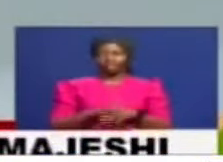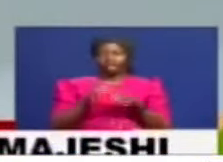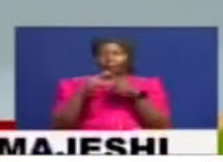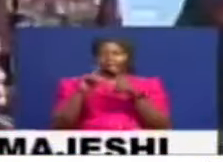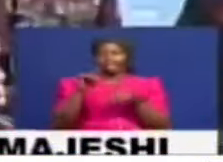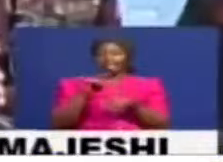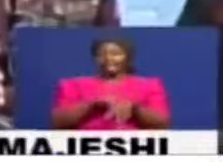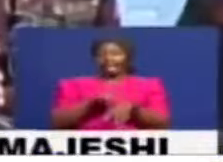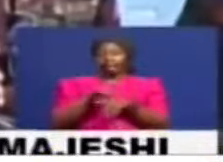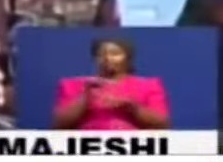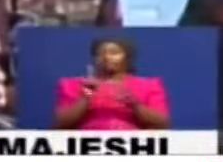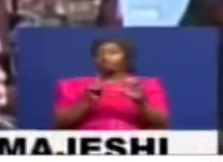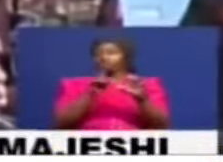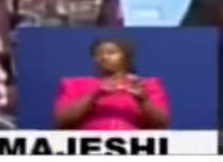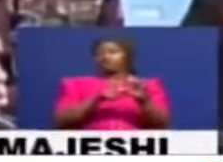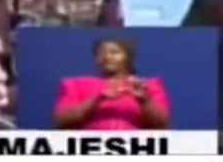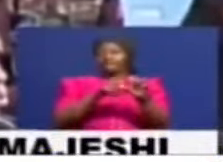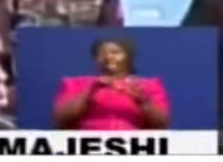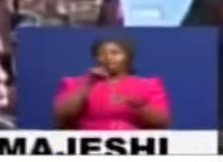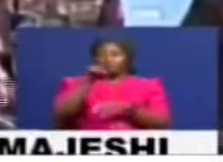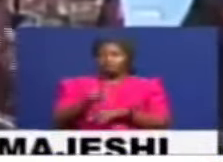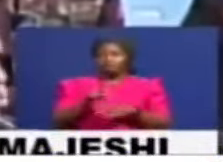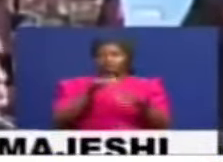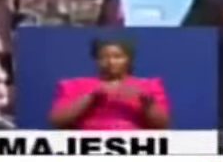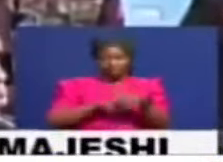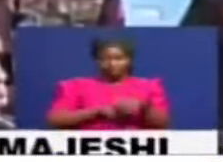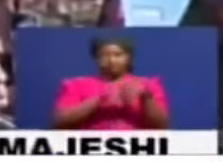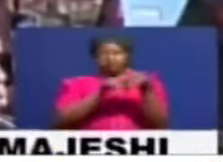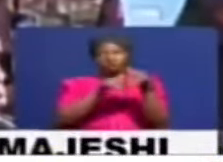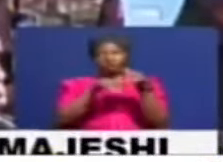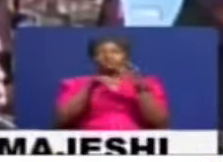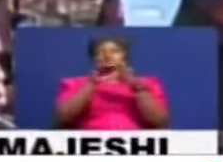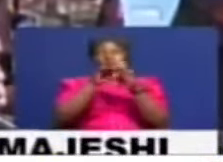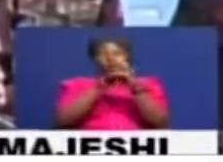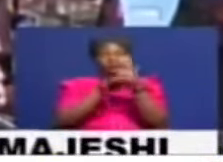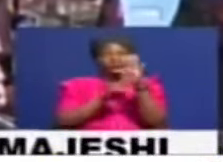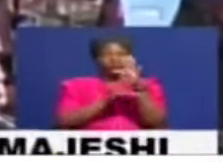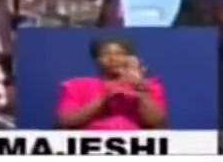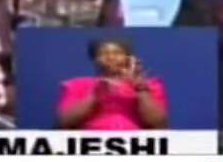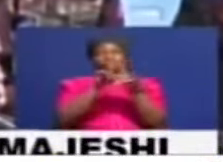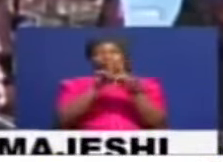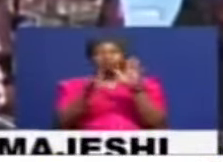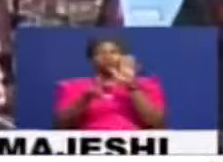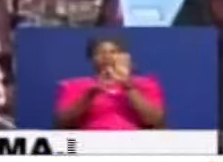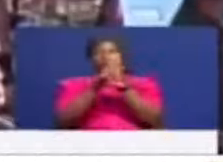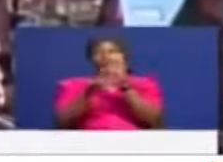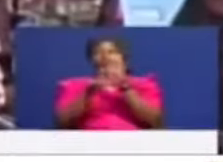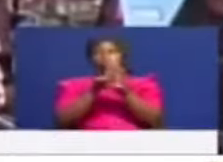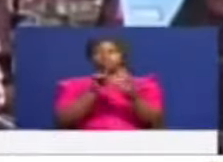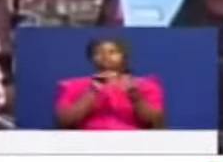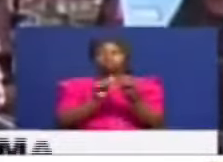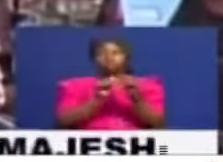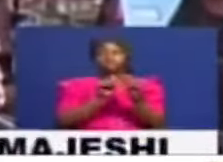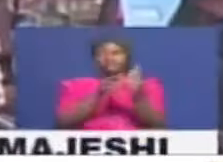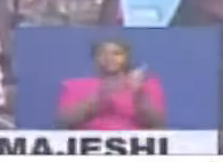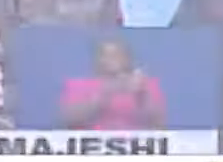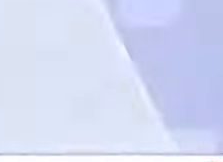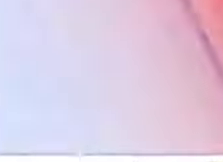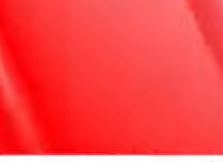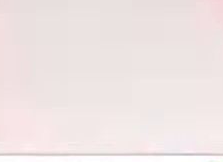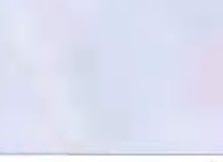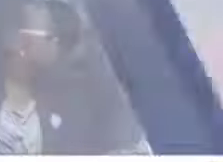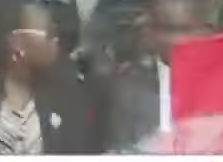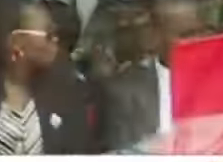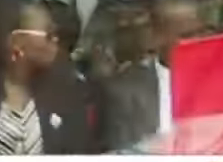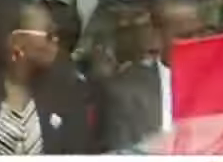the military honors and a memorial service for the gallant soldiers would be taking place today.